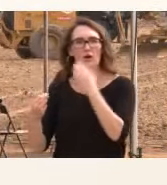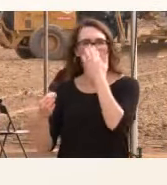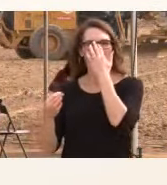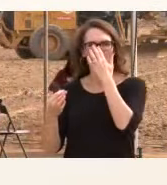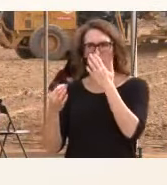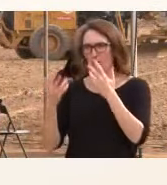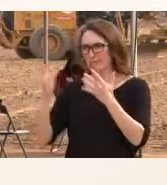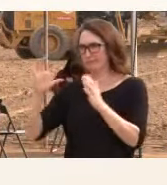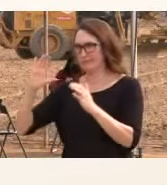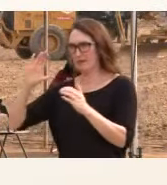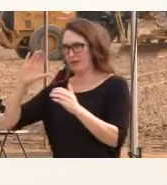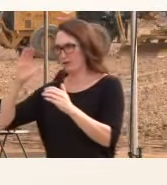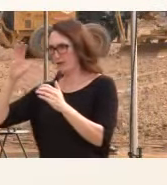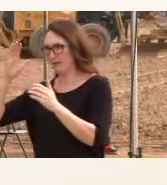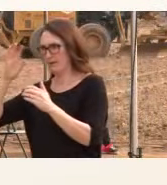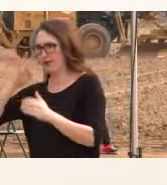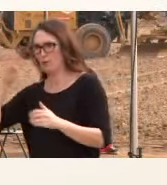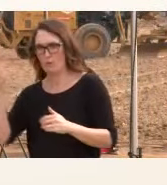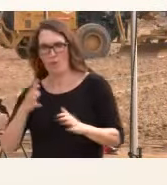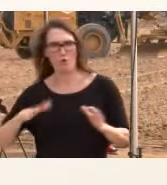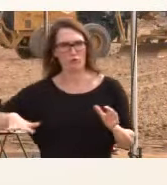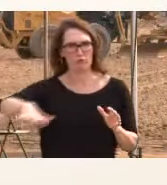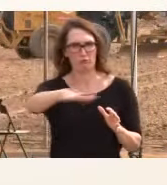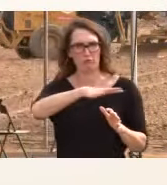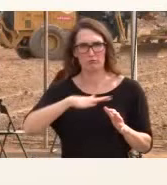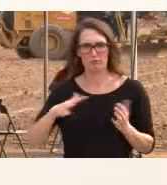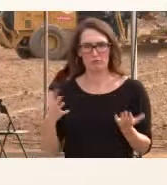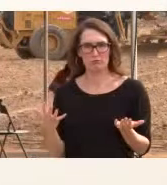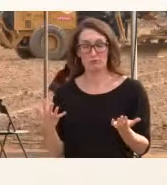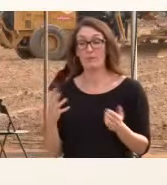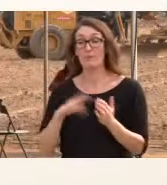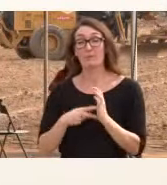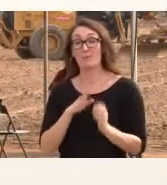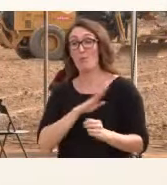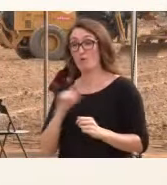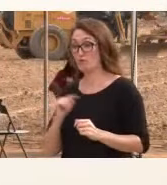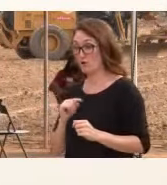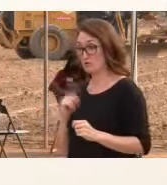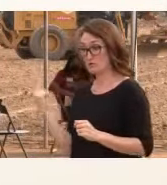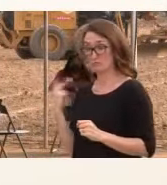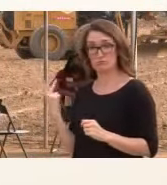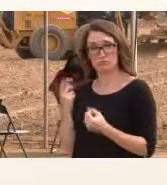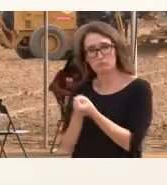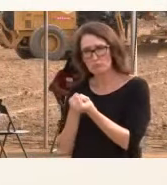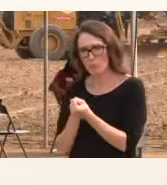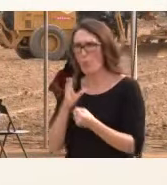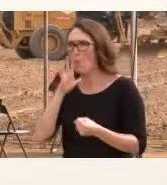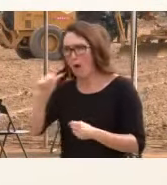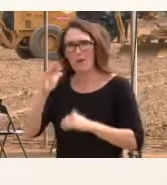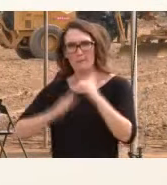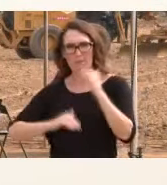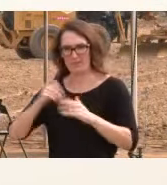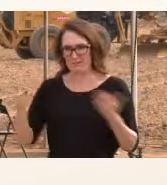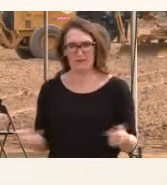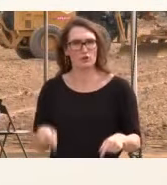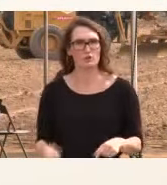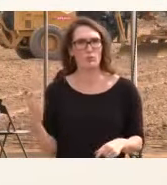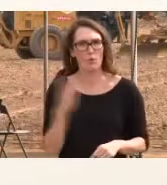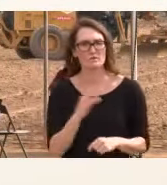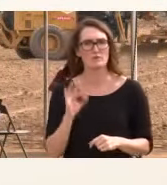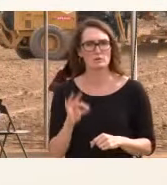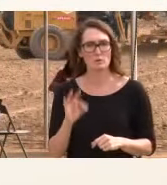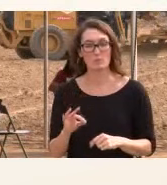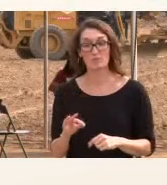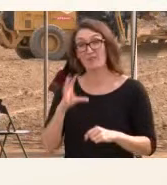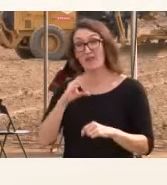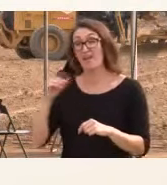most. At that time, Trustee Payne and I advocated for a campus in West Fresno. And the system,